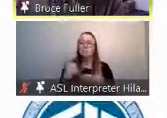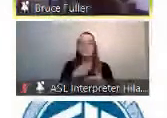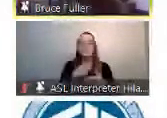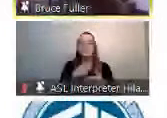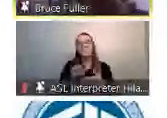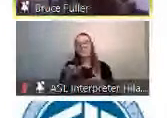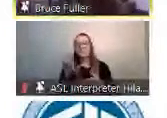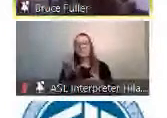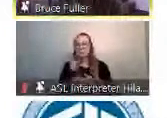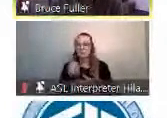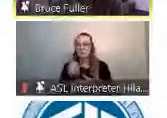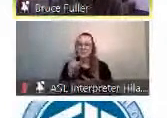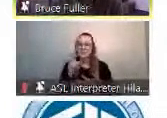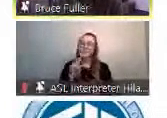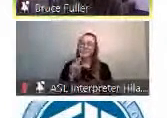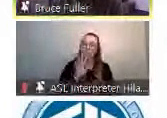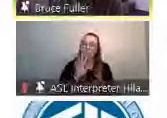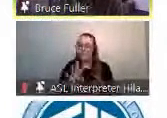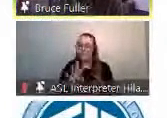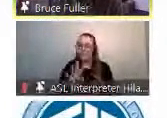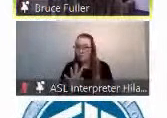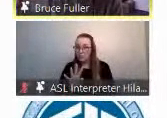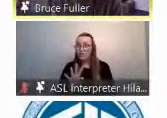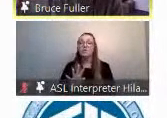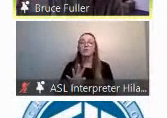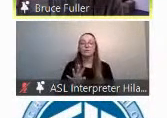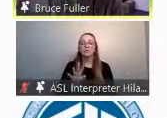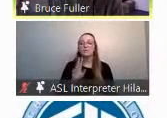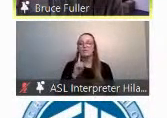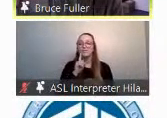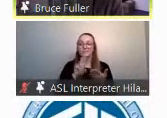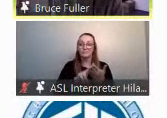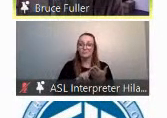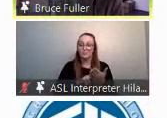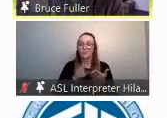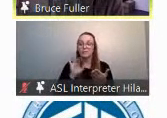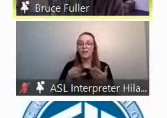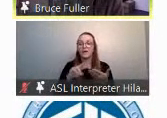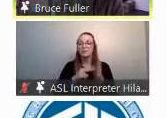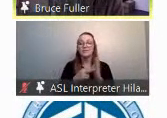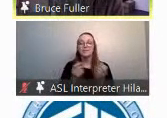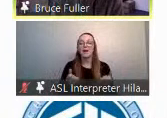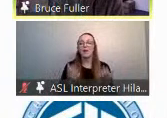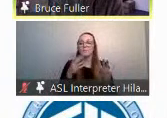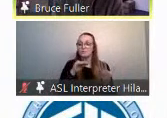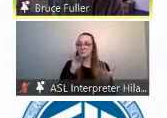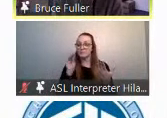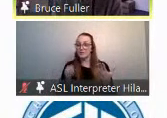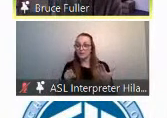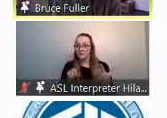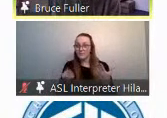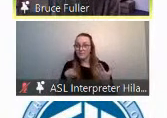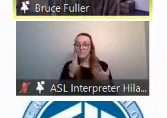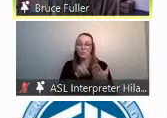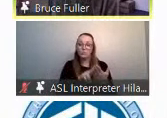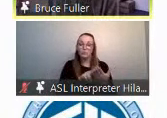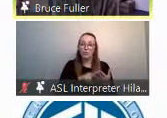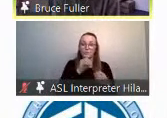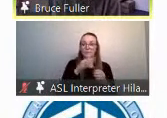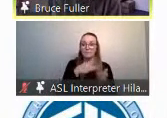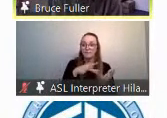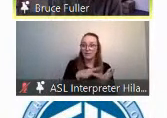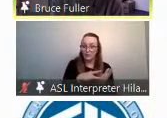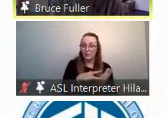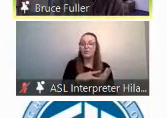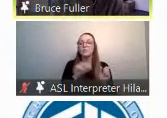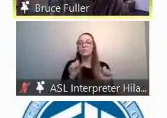for 3 and 4-year-olds. That is, what percentage of 3s and 4s are enrolled in a pre-K center. And we can do this for the